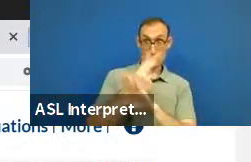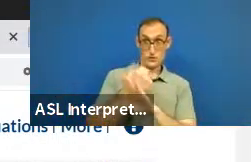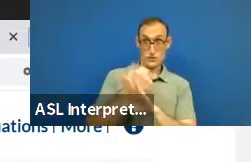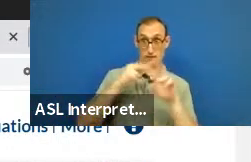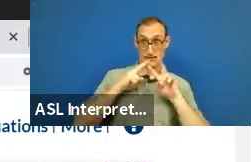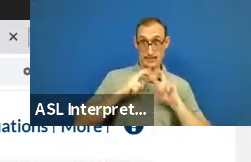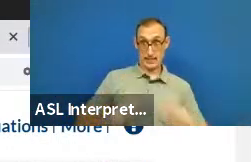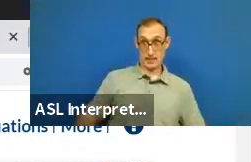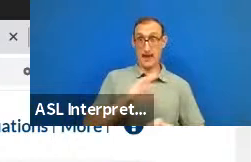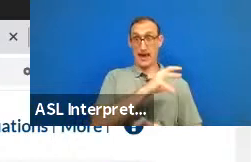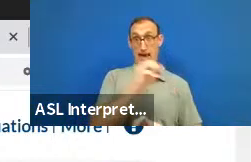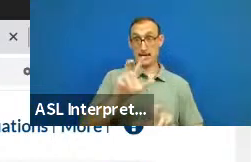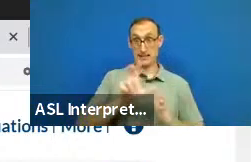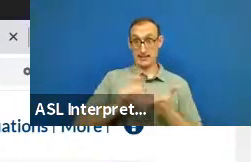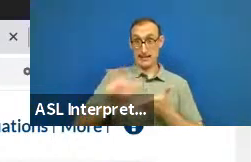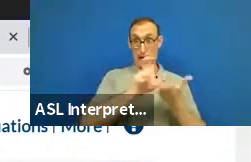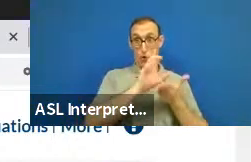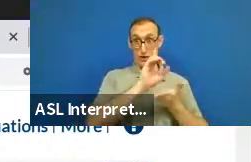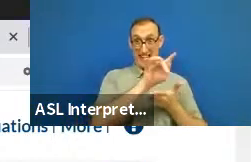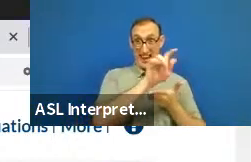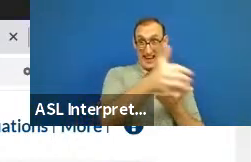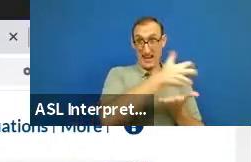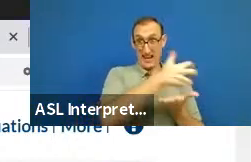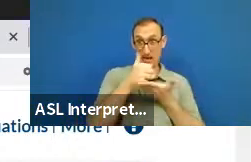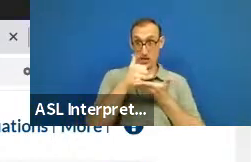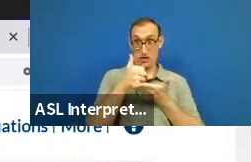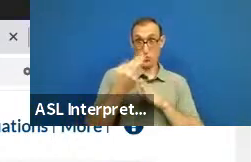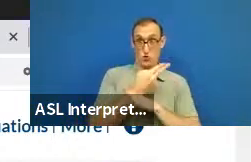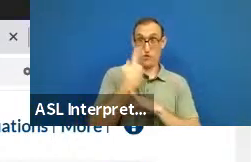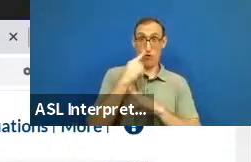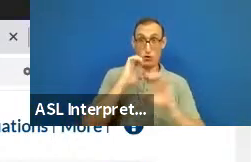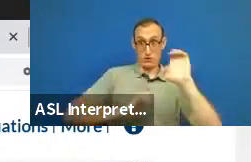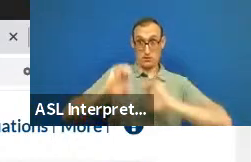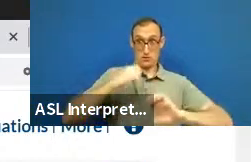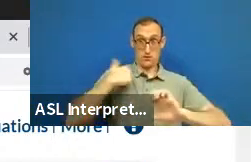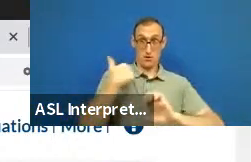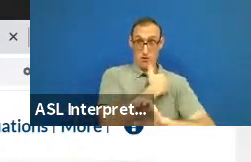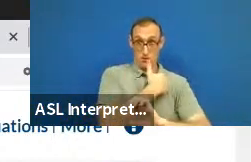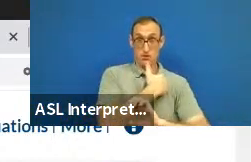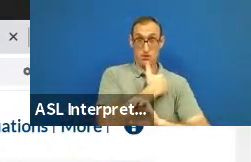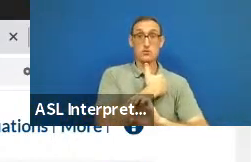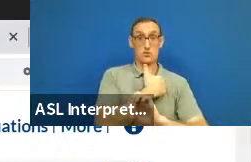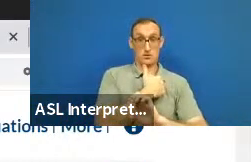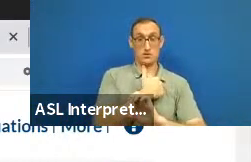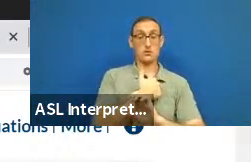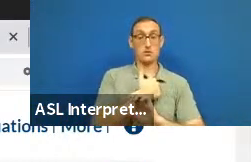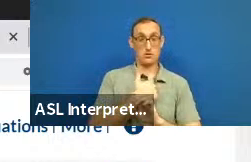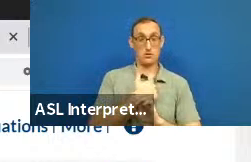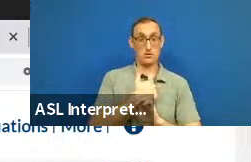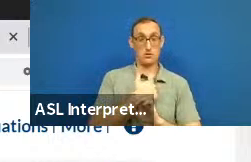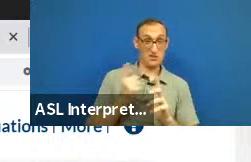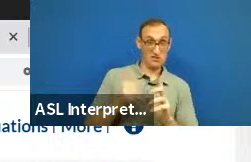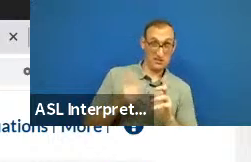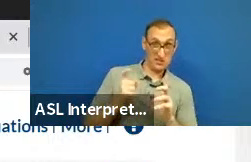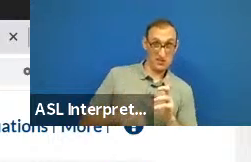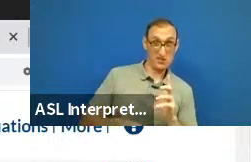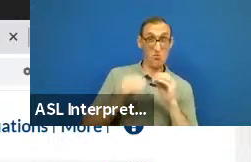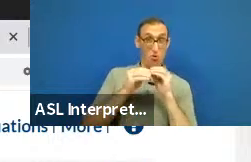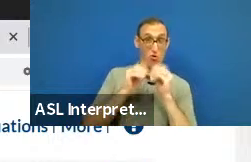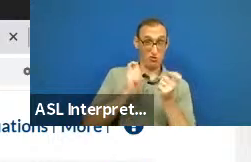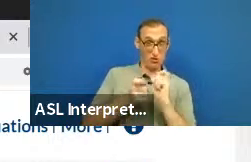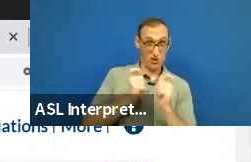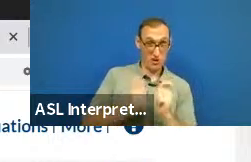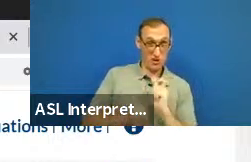will look at this area and follow up with the board if there are area action steps or anything in the summary needs to be